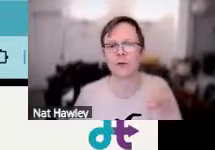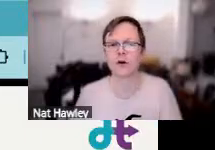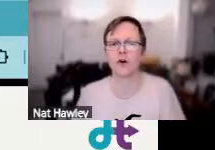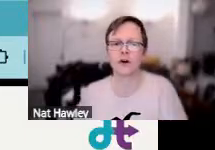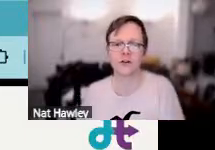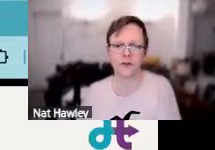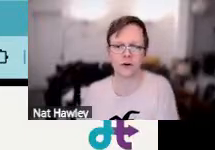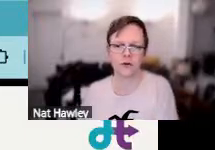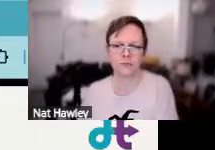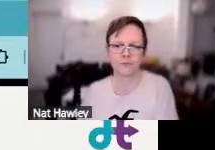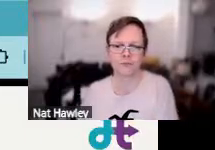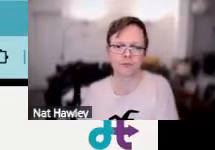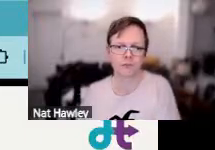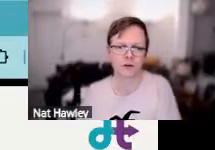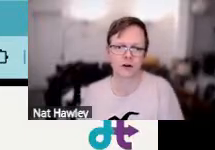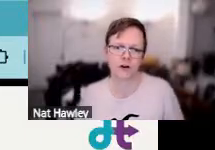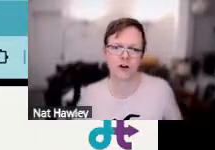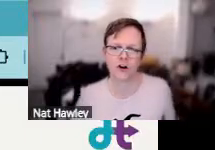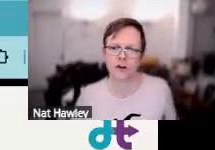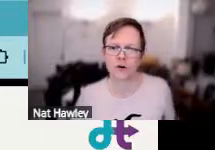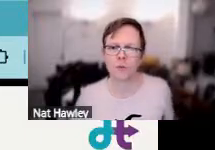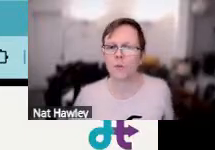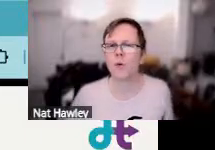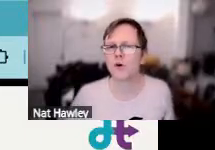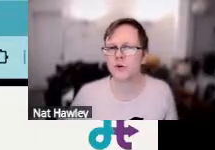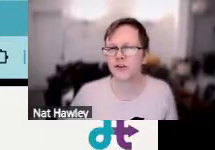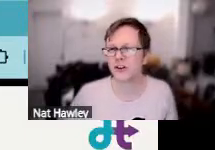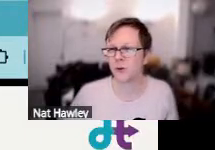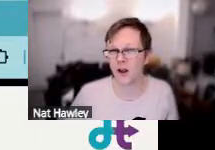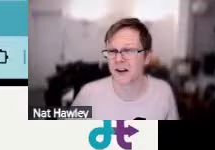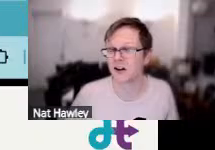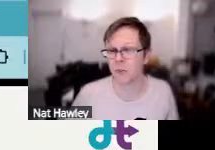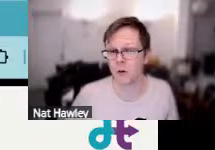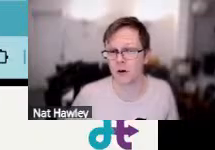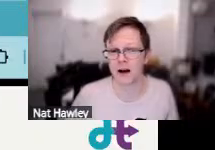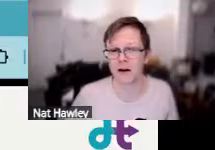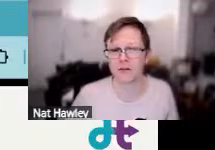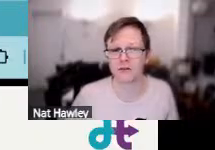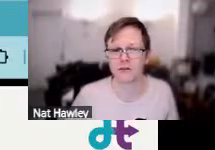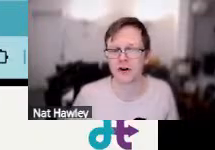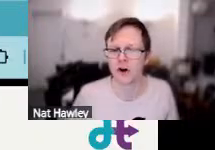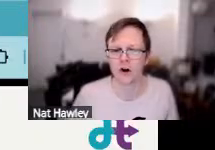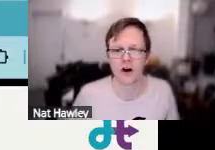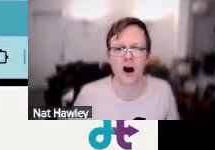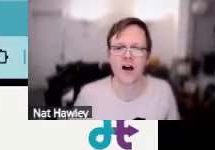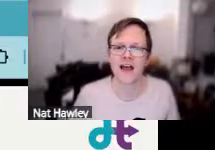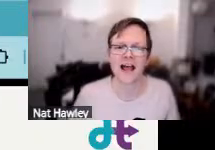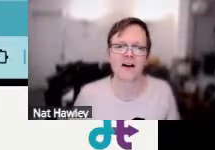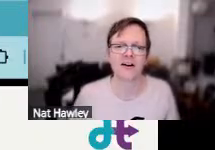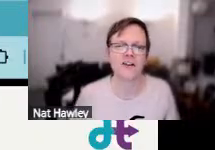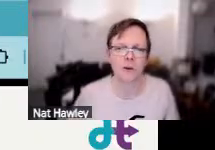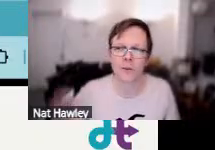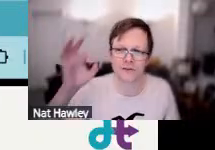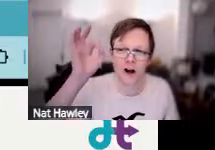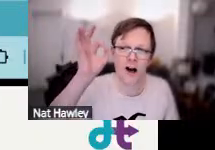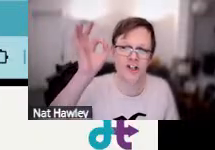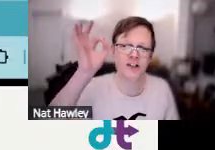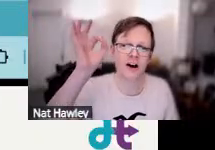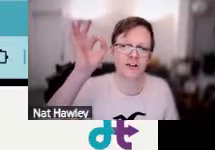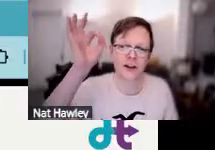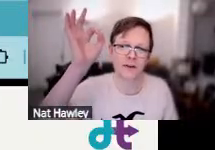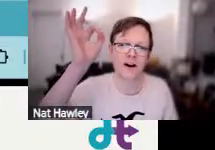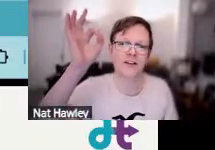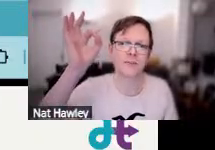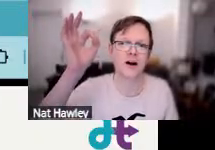hit what you're looking for. So what would you still like to know more about? Are there areas where we've touched